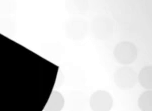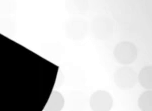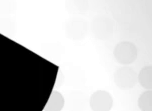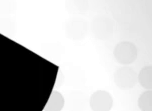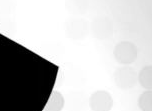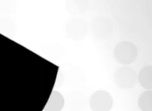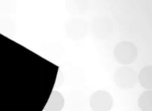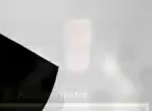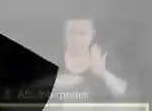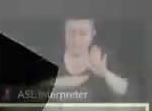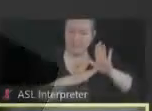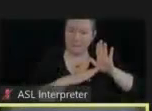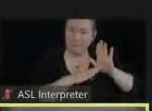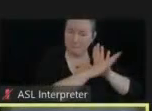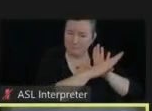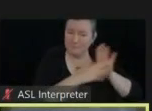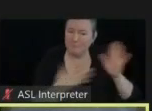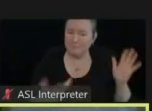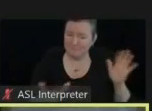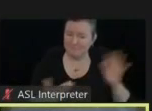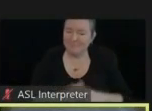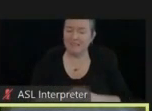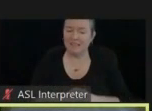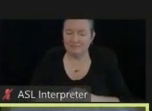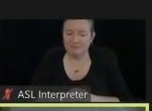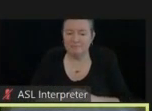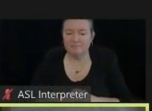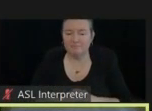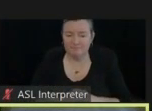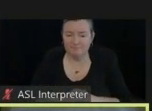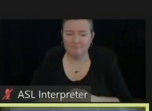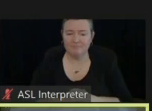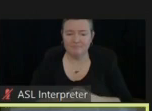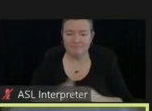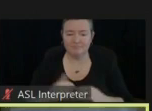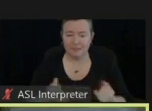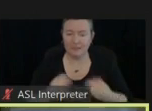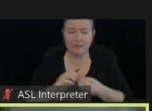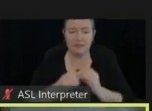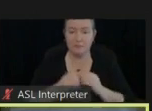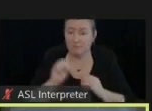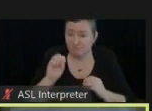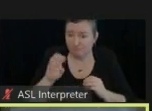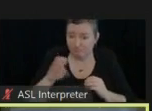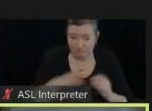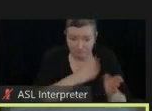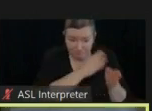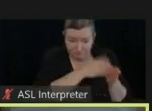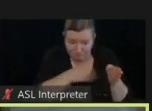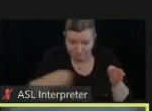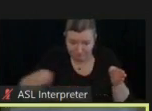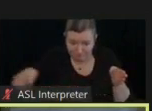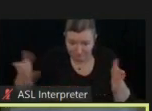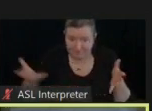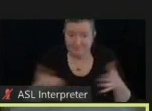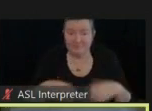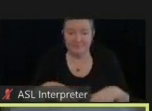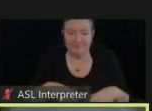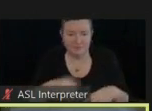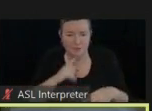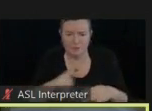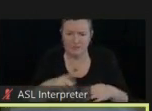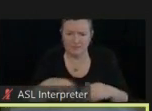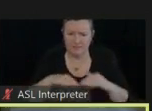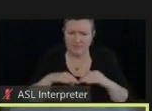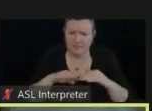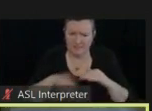34% have gotten booster shots. Our numbers across the board are roughly one-third of what they were a year ago at this time, thanks to the